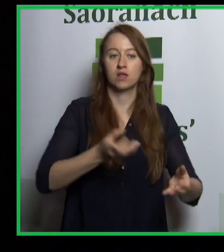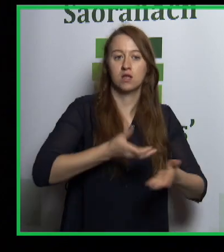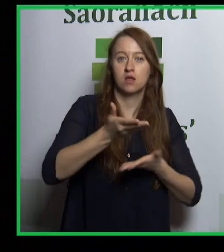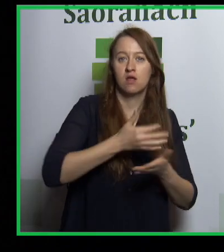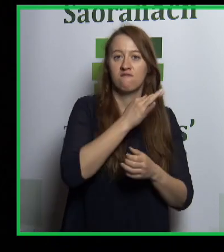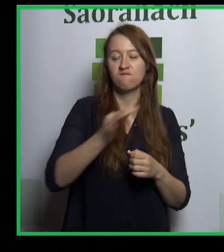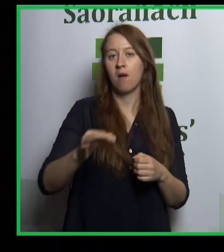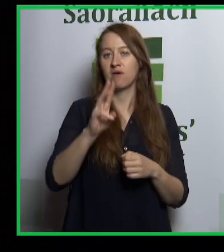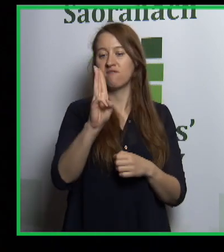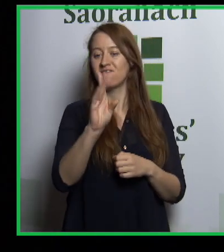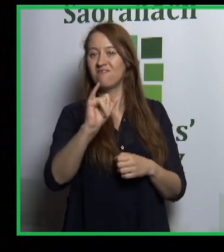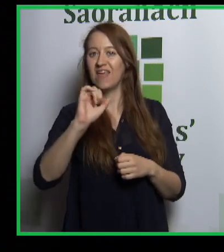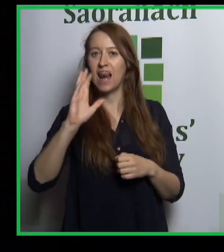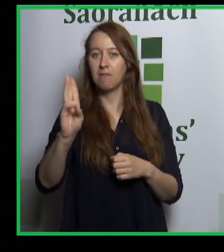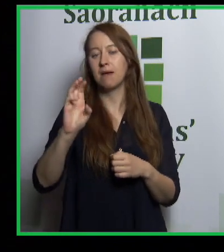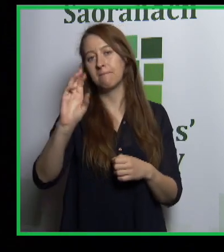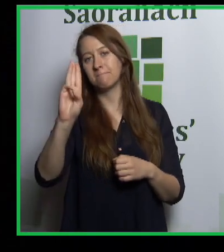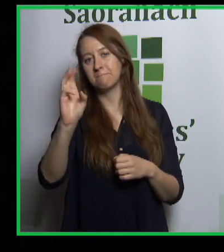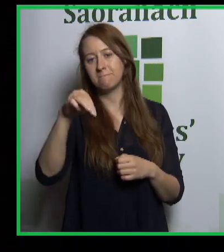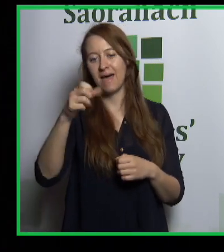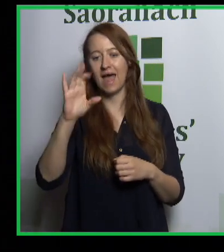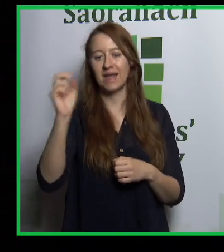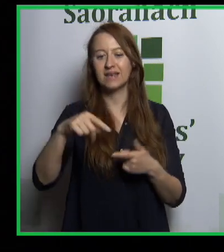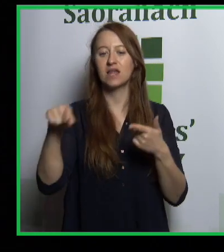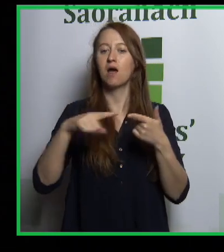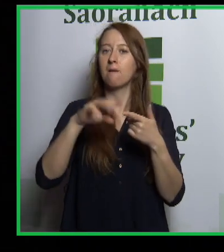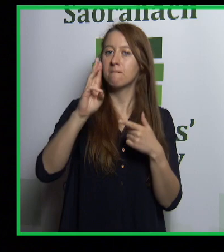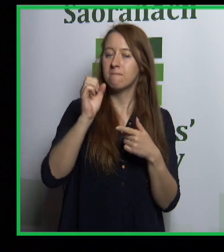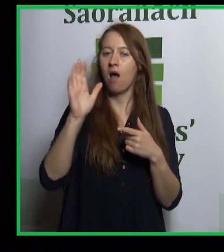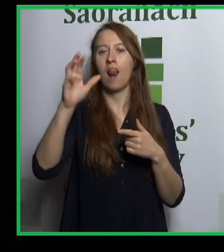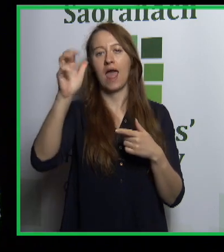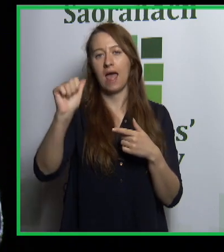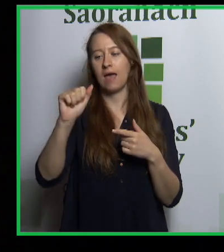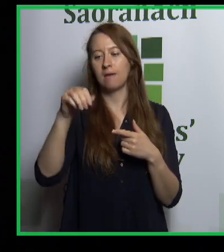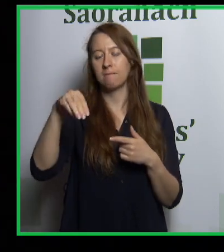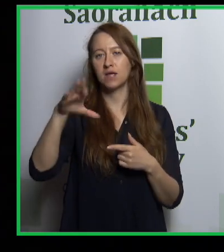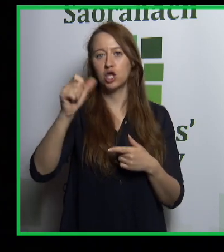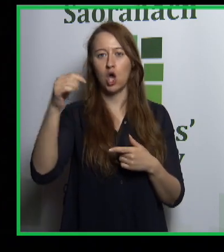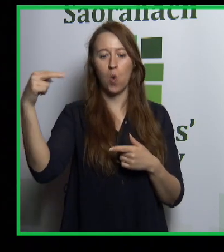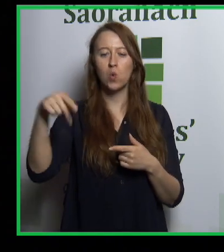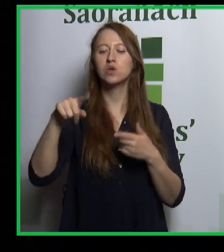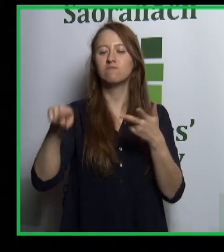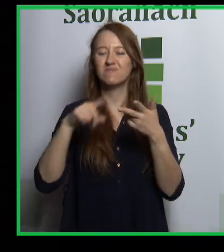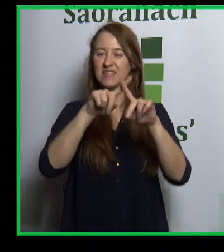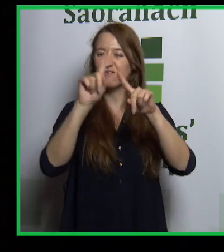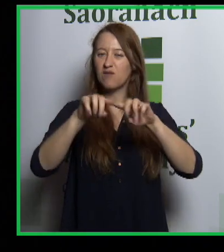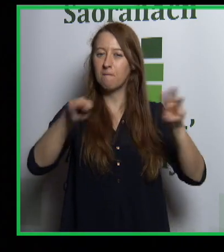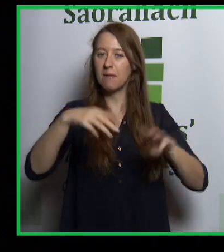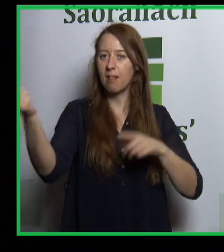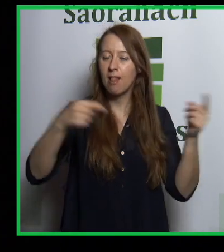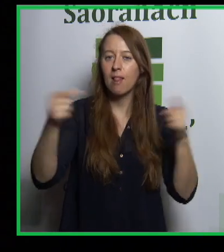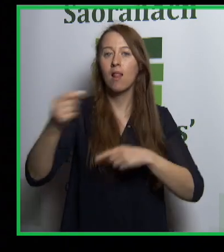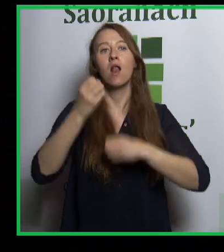from Andy O'Hara, who's with us again today, and Pauline McKeown, who all gave us really, really powerful personal as well as